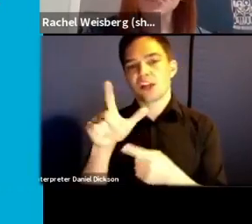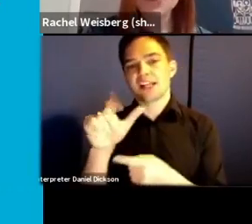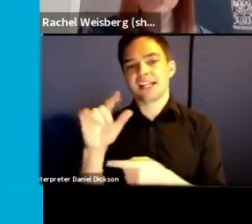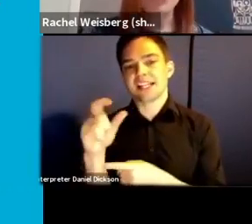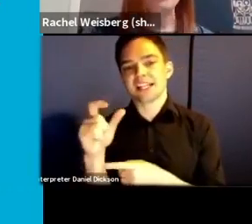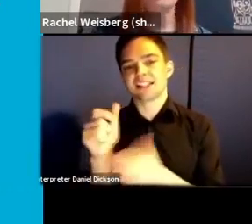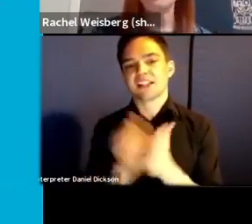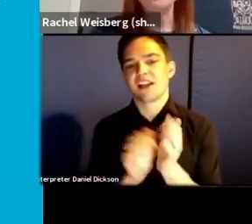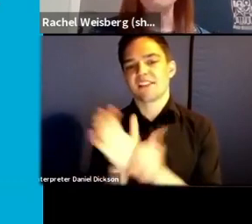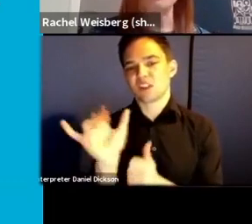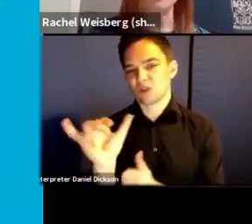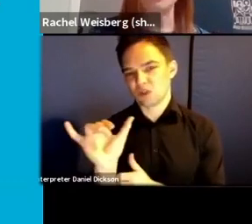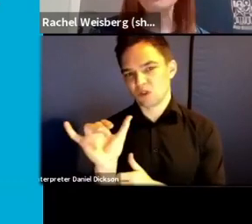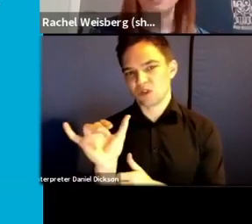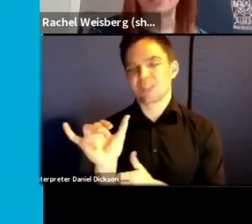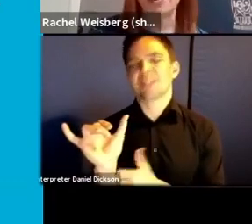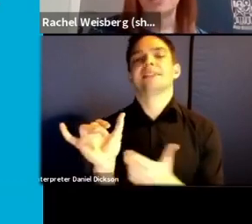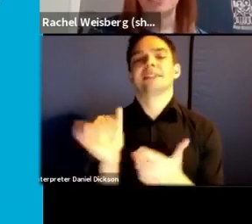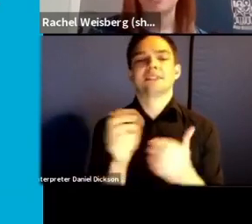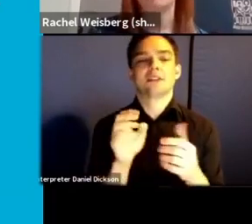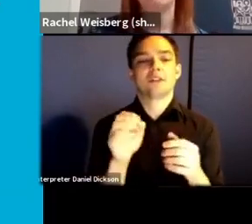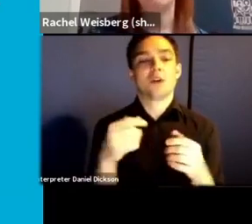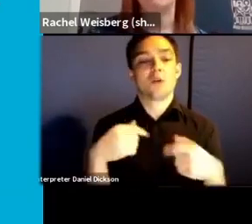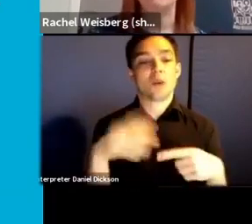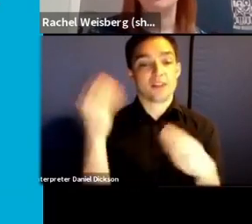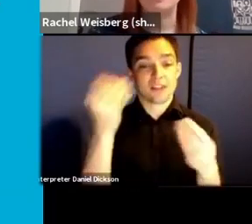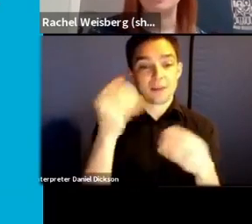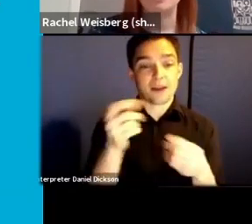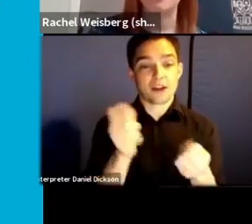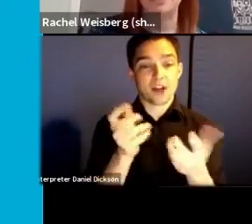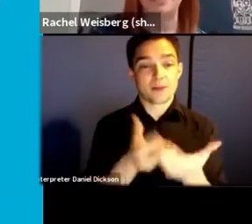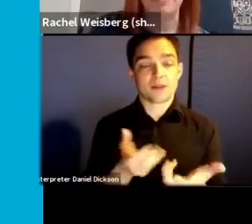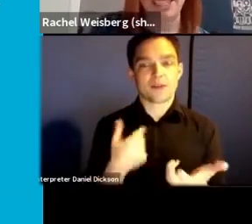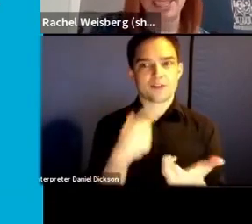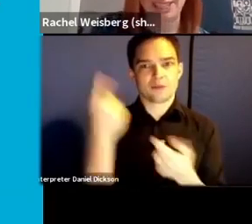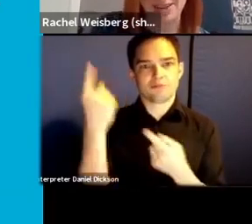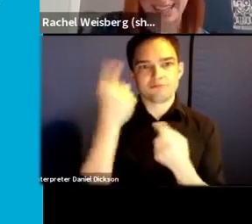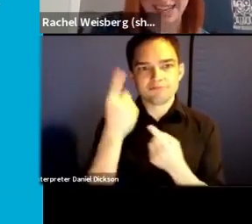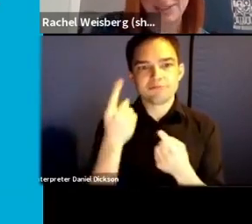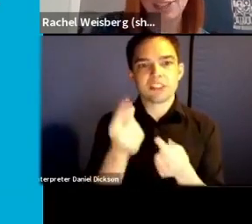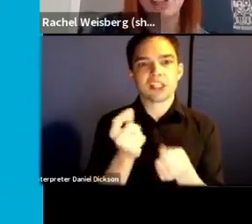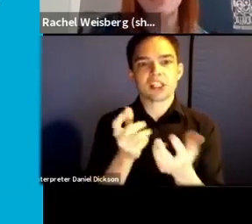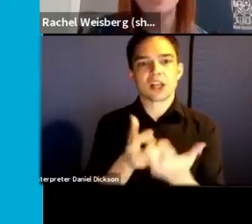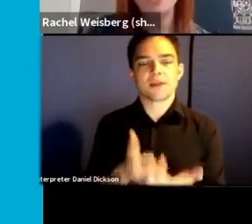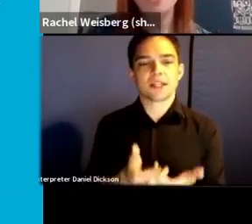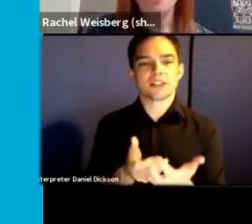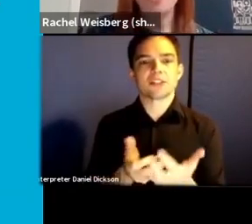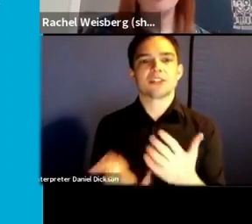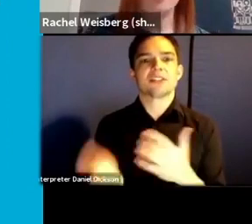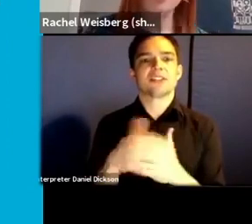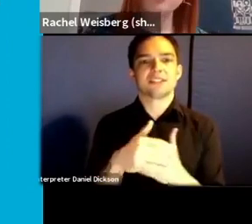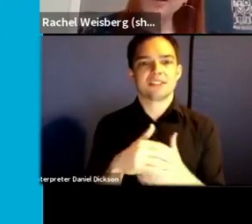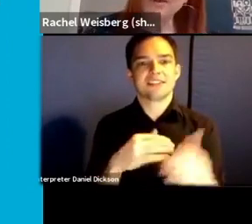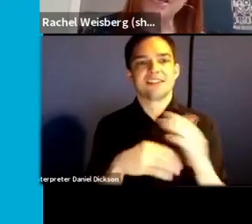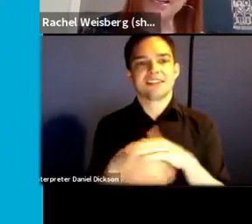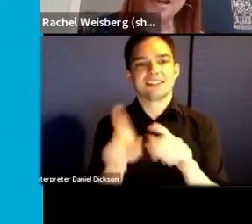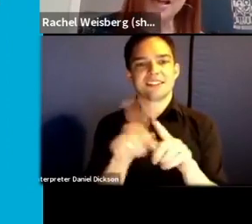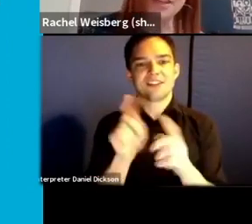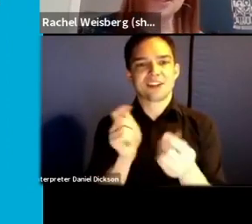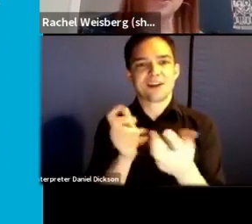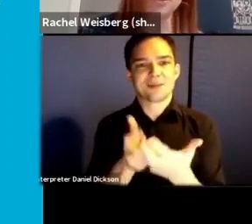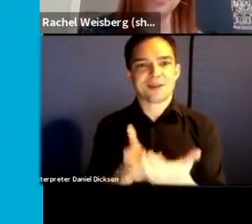gloves. And so even when we're thinking of accommodations, sometimes we need to think of an accommodation upon accommodation. Other